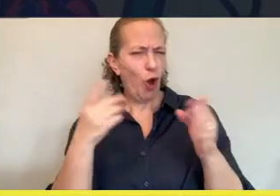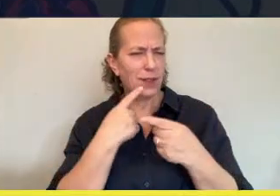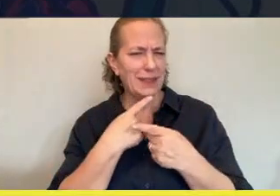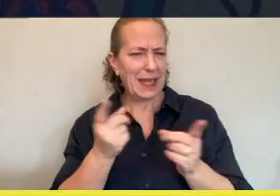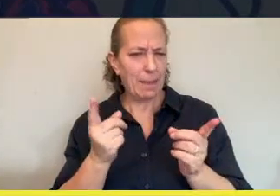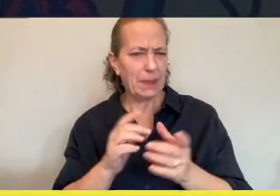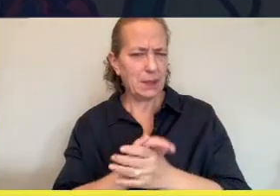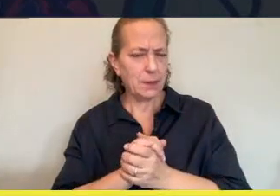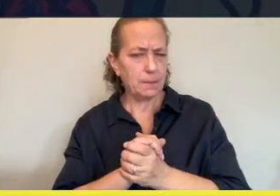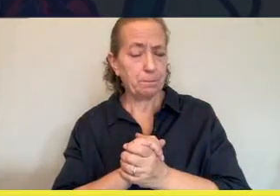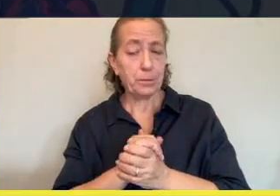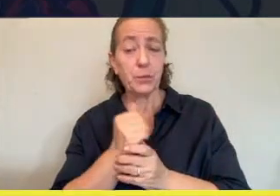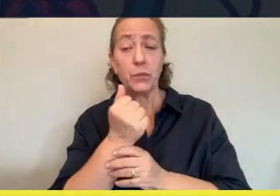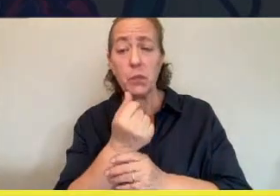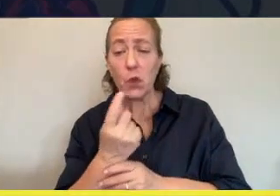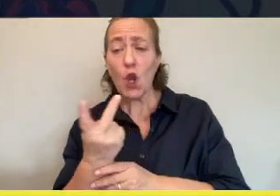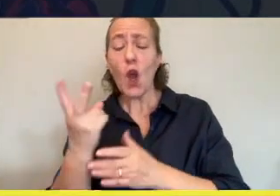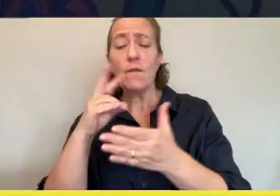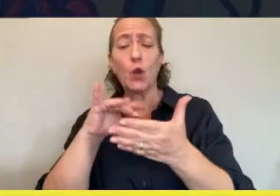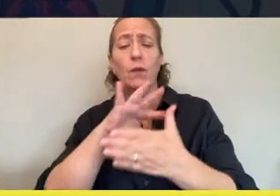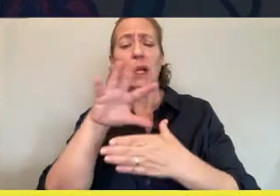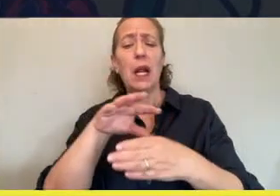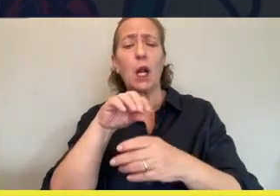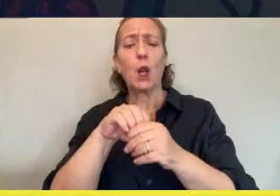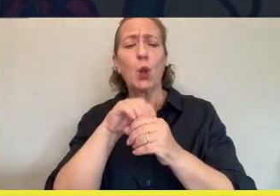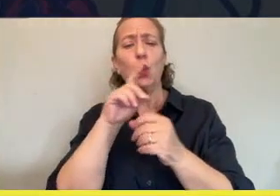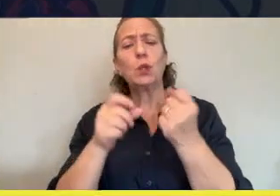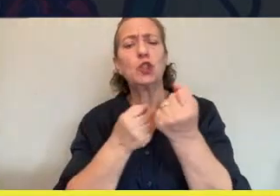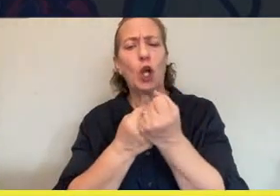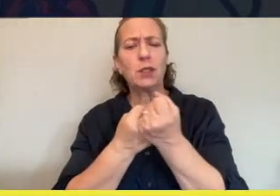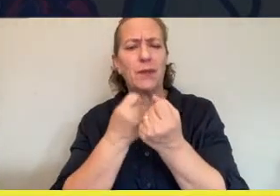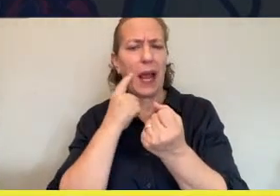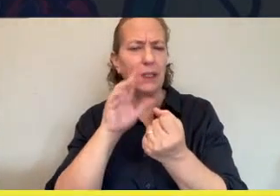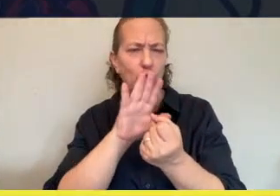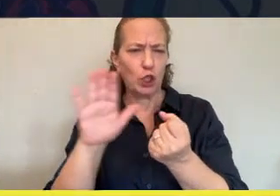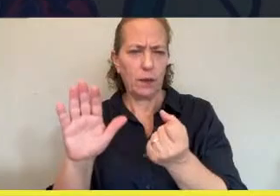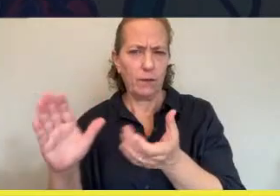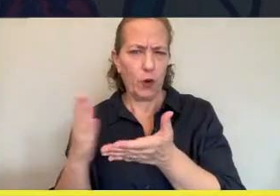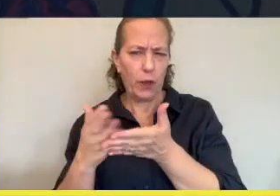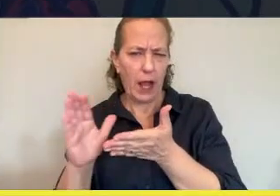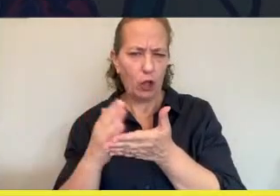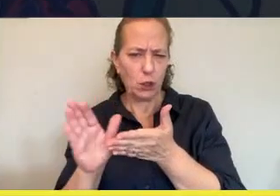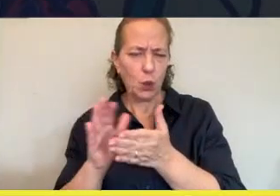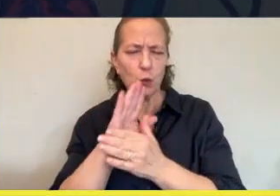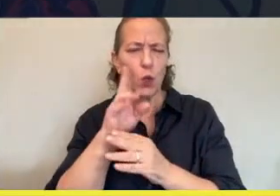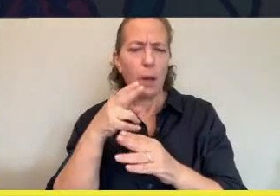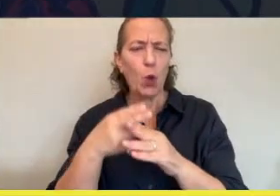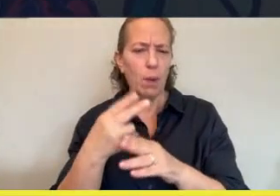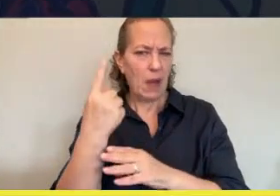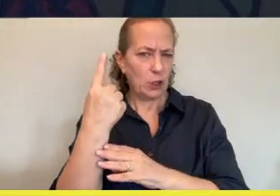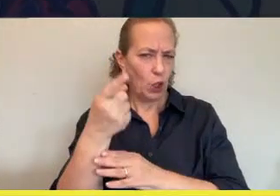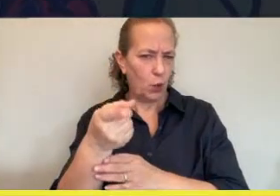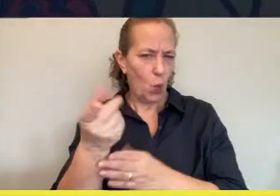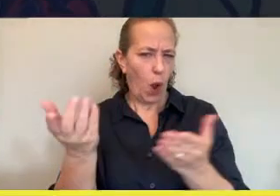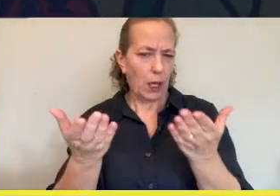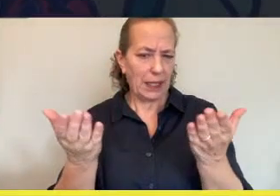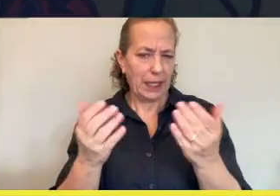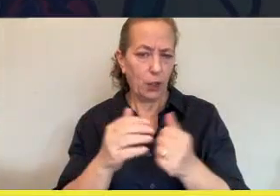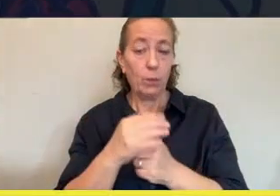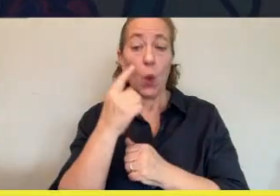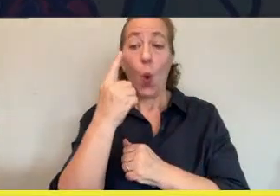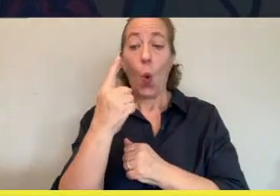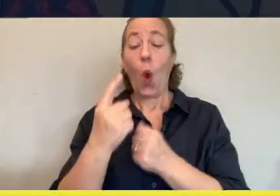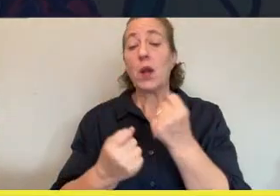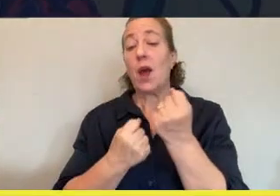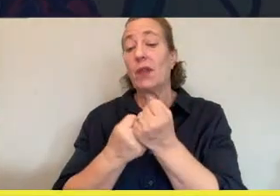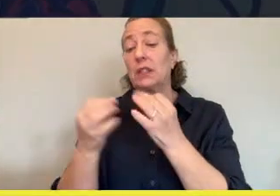the studies included justifications for their exclusions. I'm just going to mention one here. One of the justifications said,